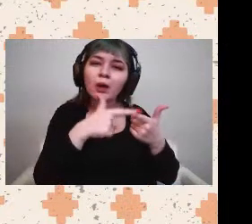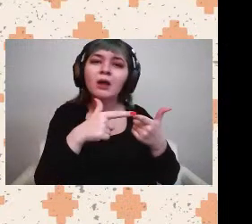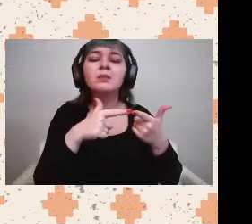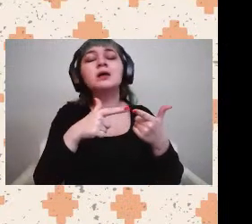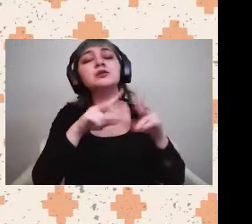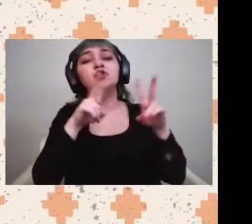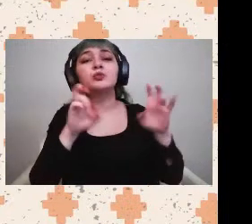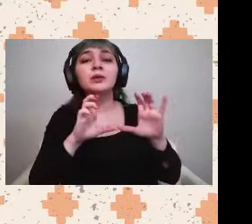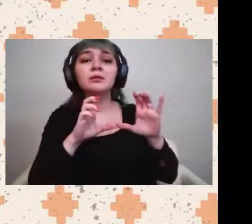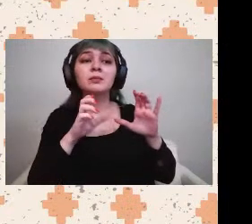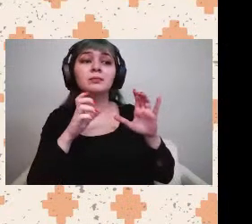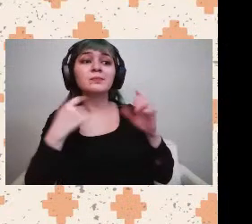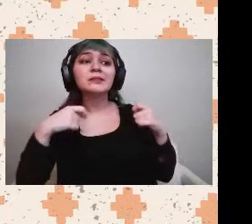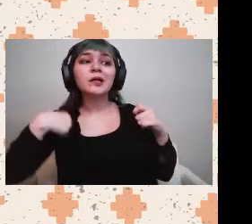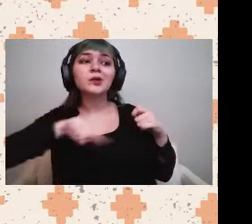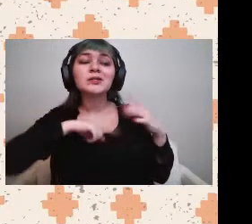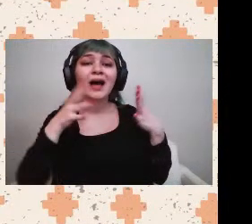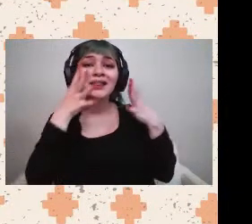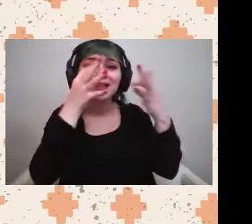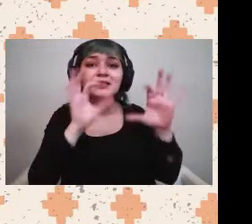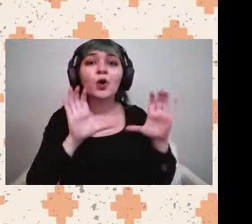collective attention.